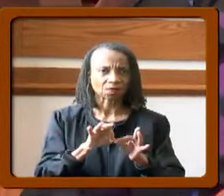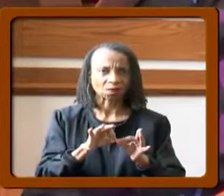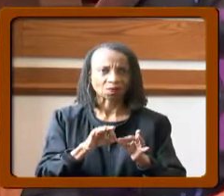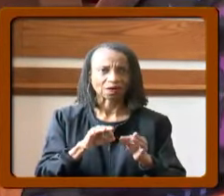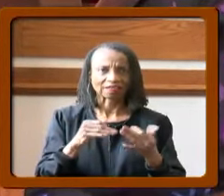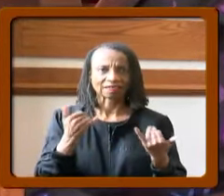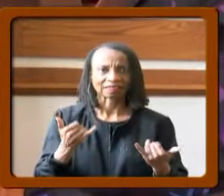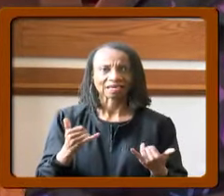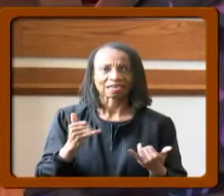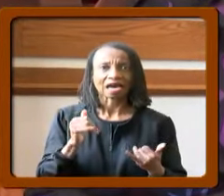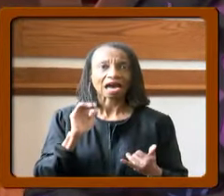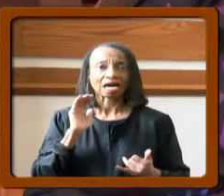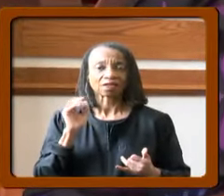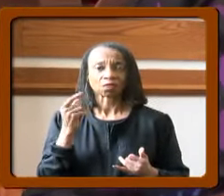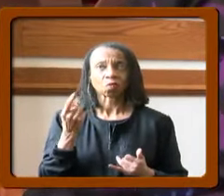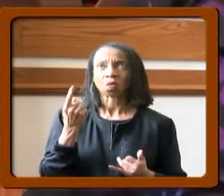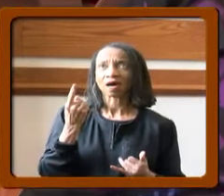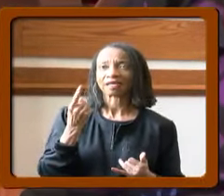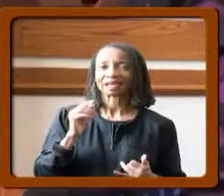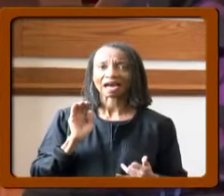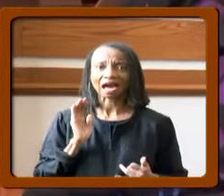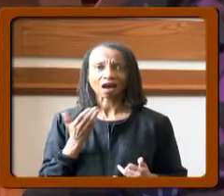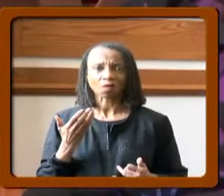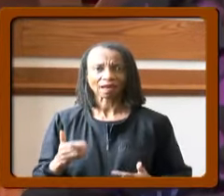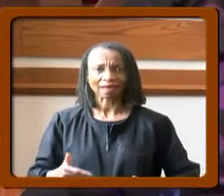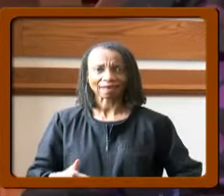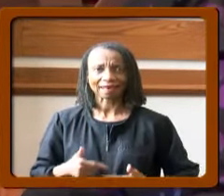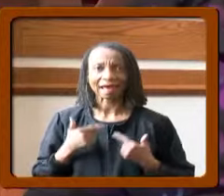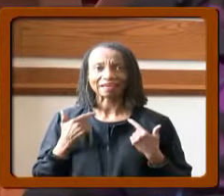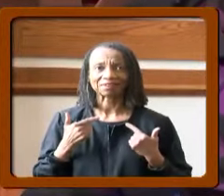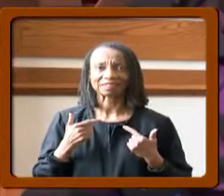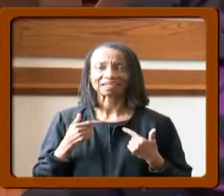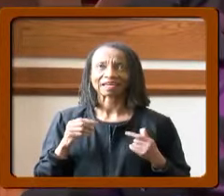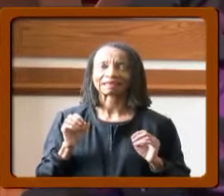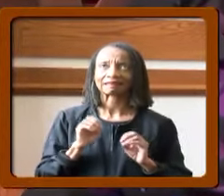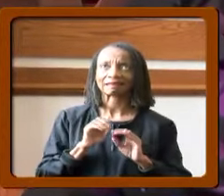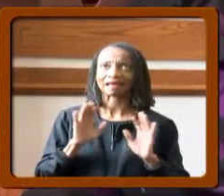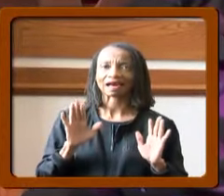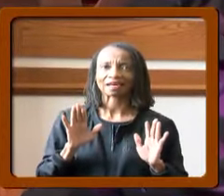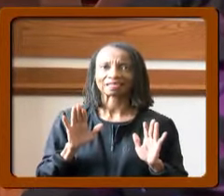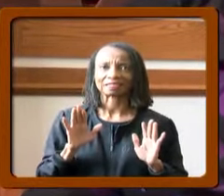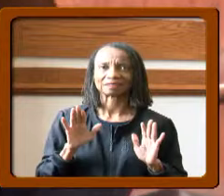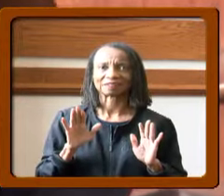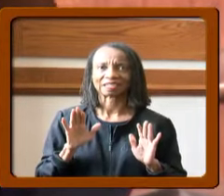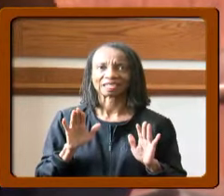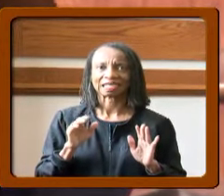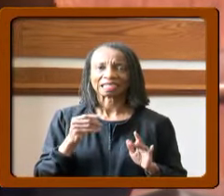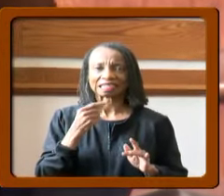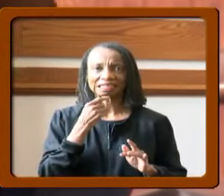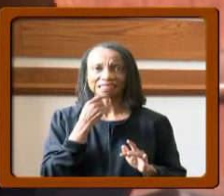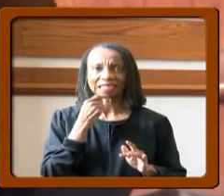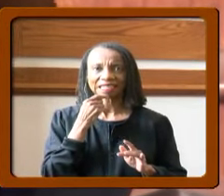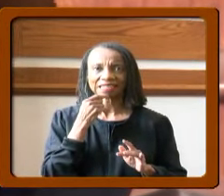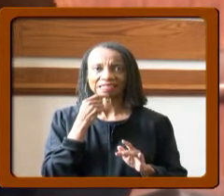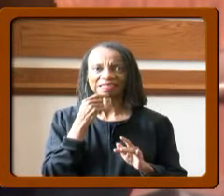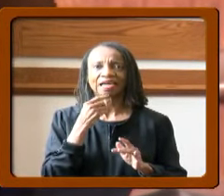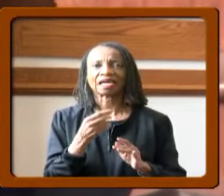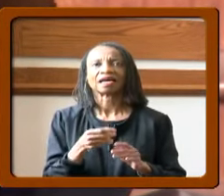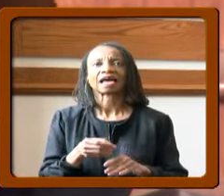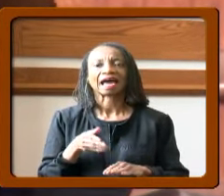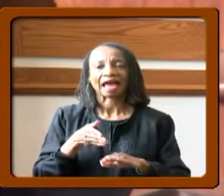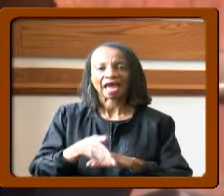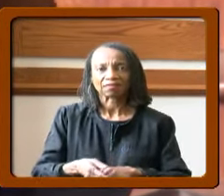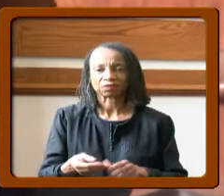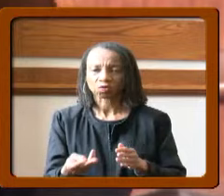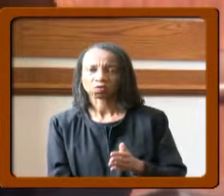one who is our life and our light, he says, after the resurrection, after